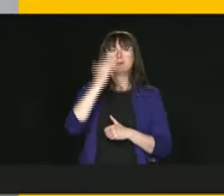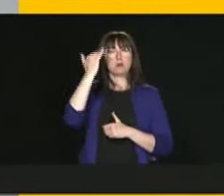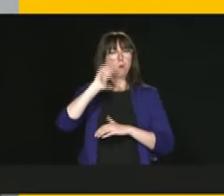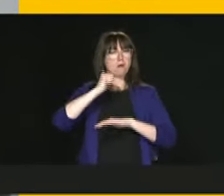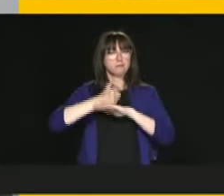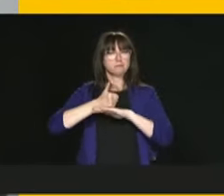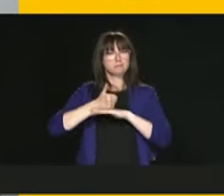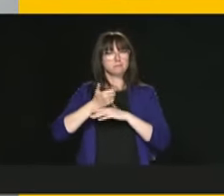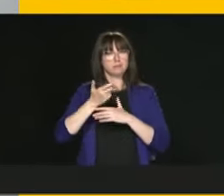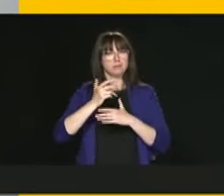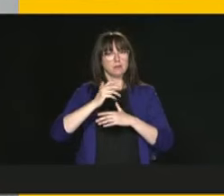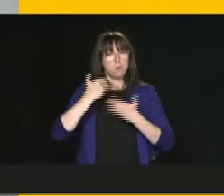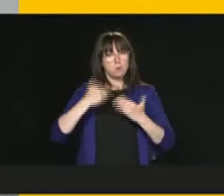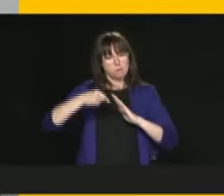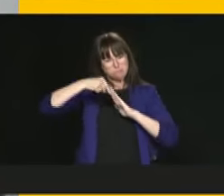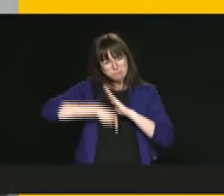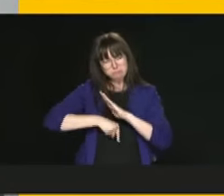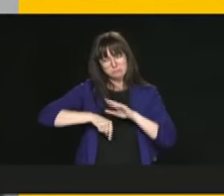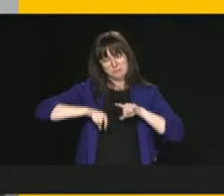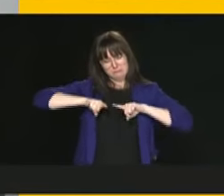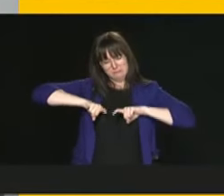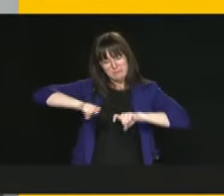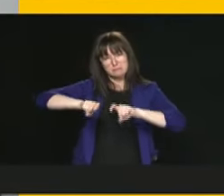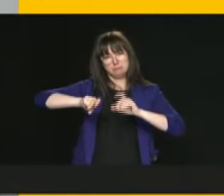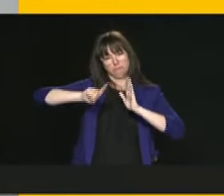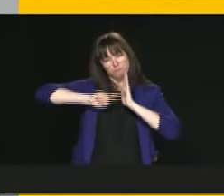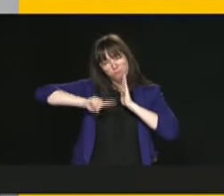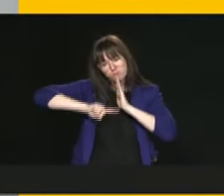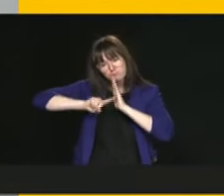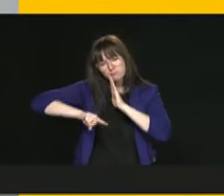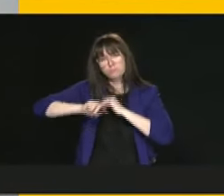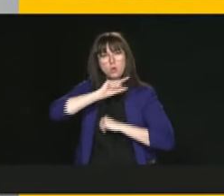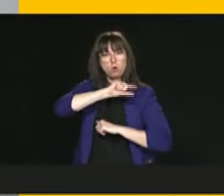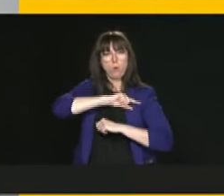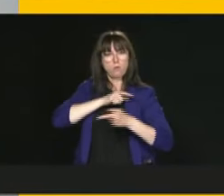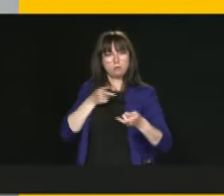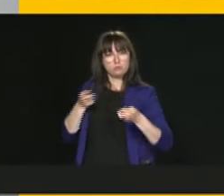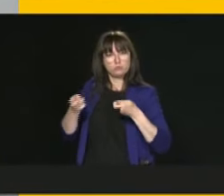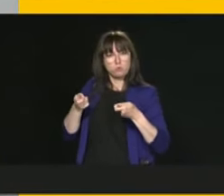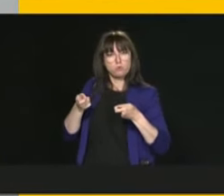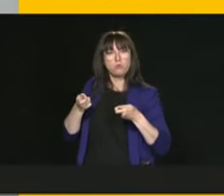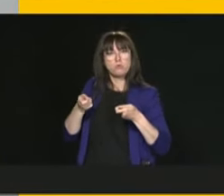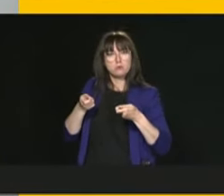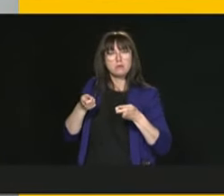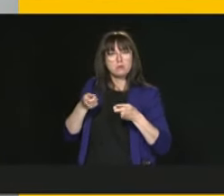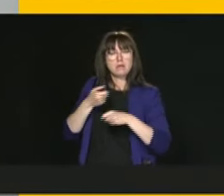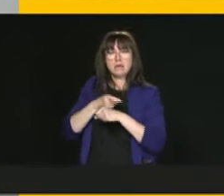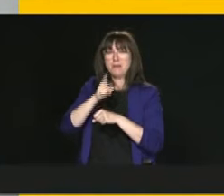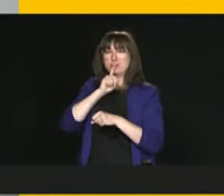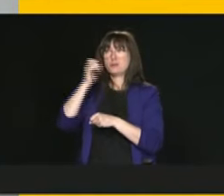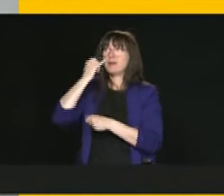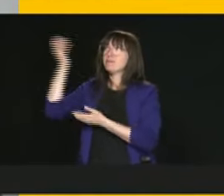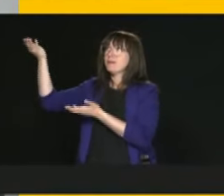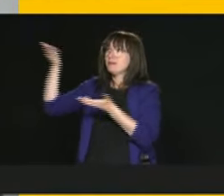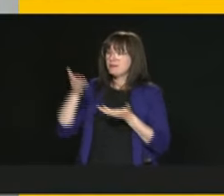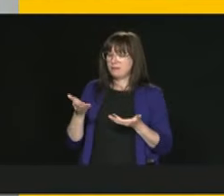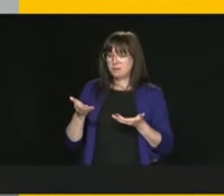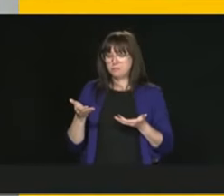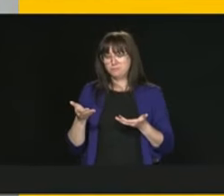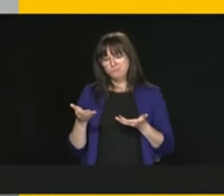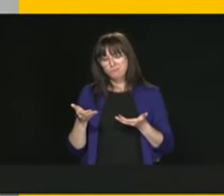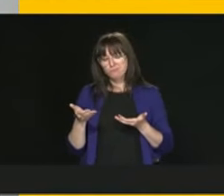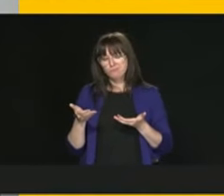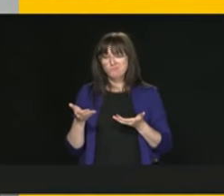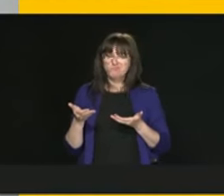rigorous verification system so that no item that does not meet our specifications here